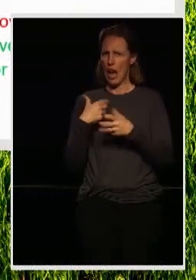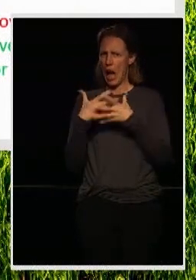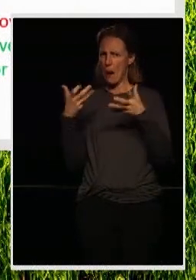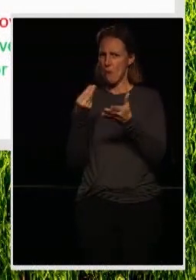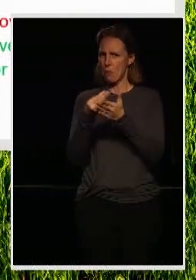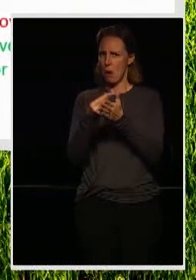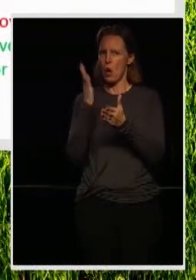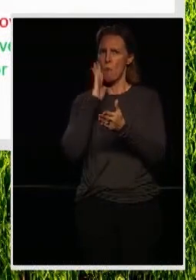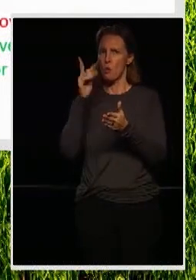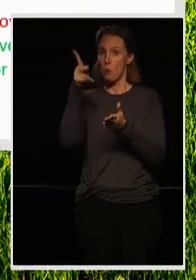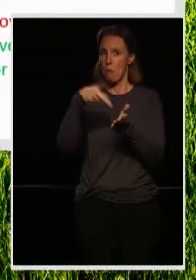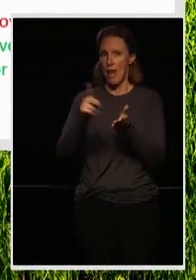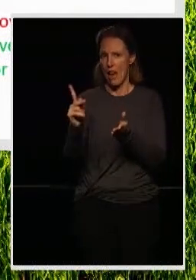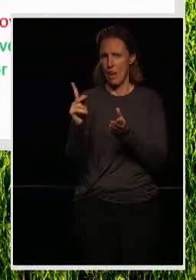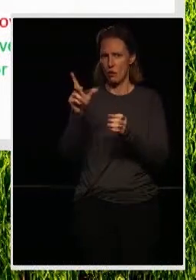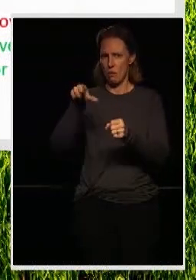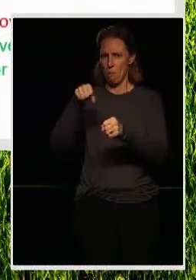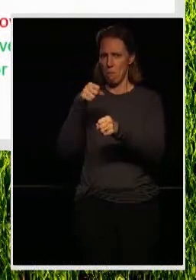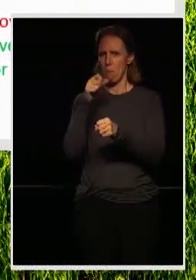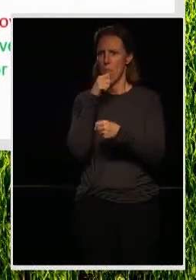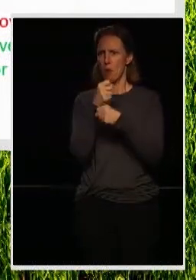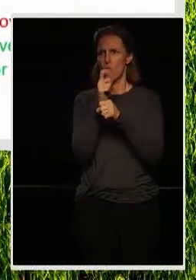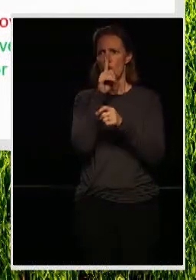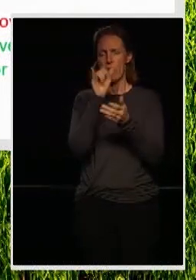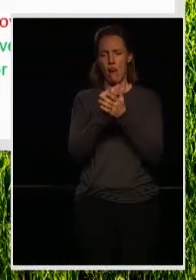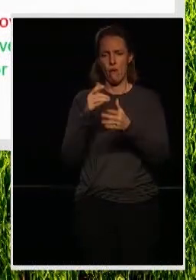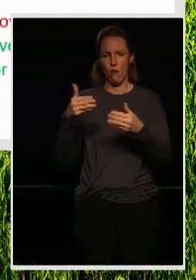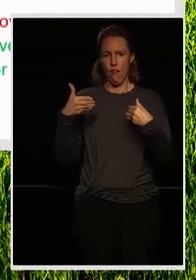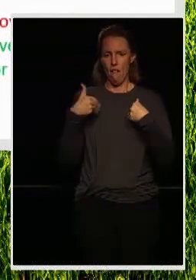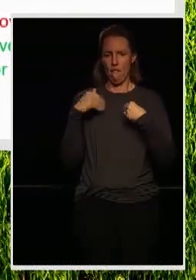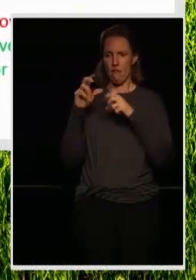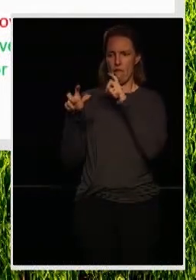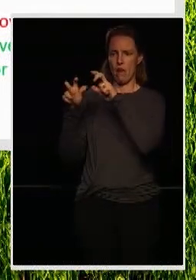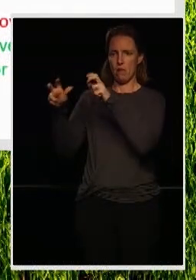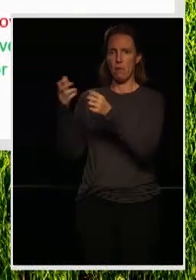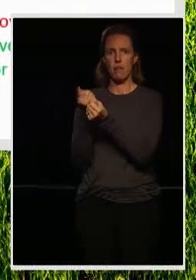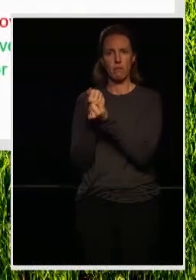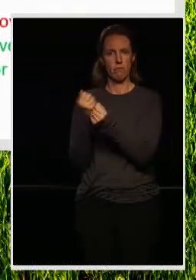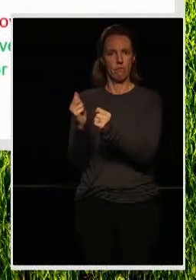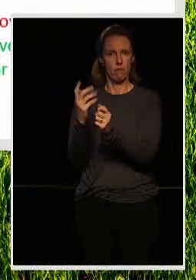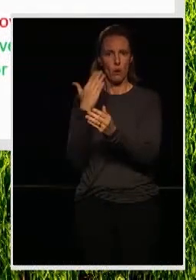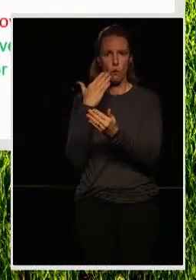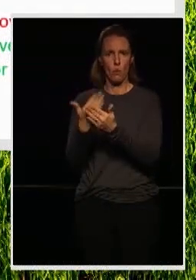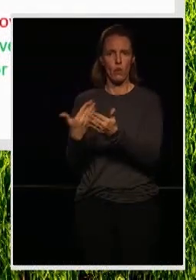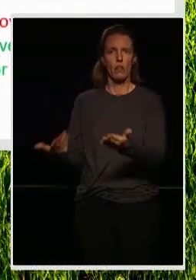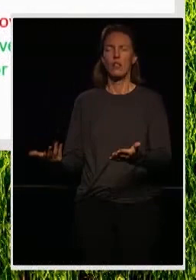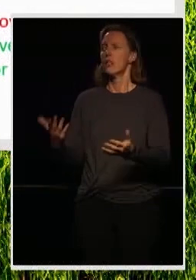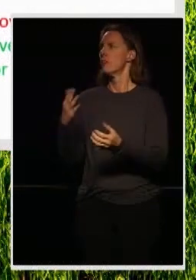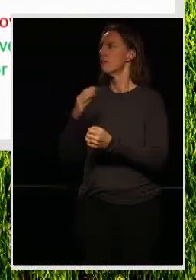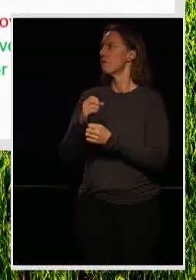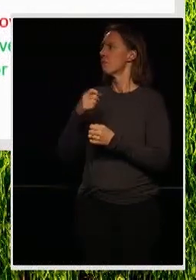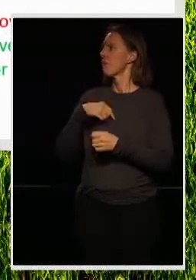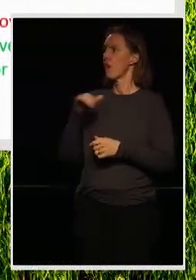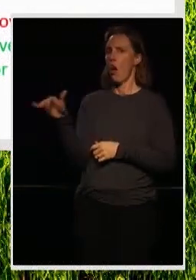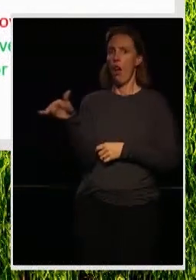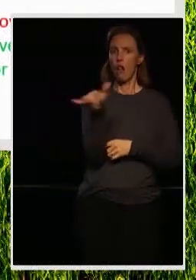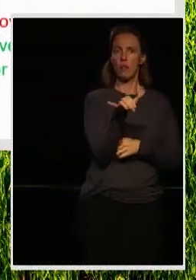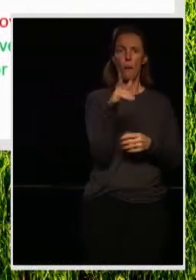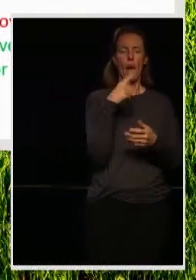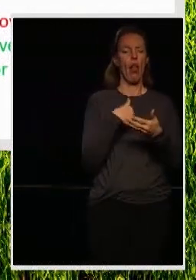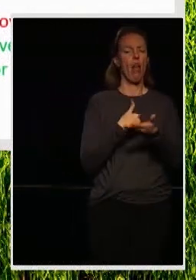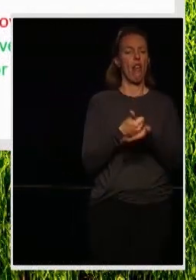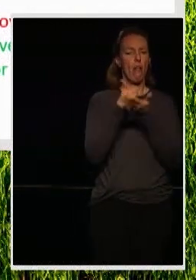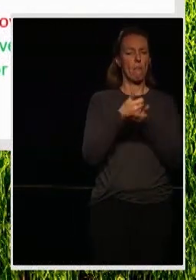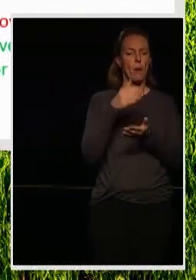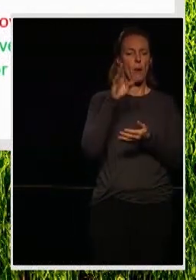money would you like to pay to secure your investment to your orchard? And thirdly, we are also going to help the breeders. We all know